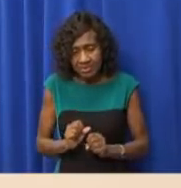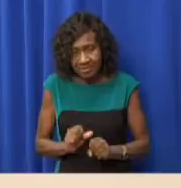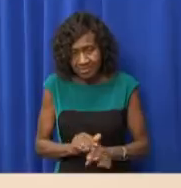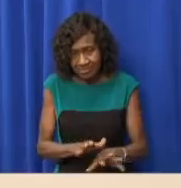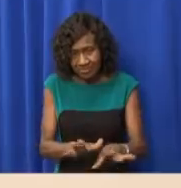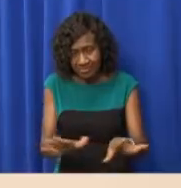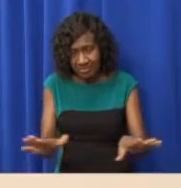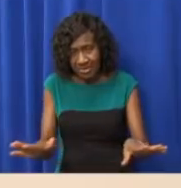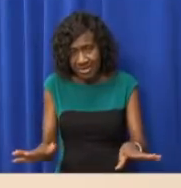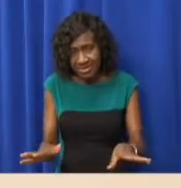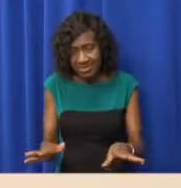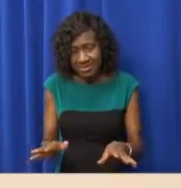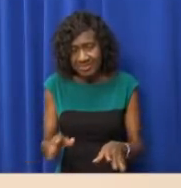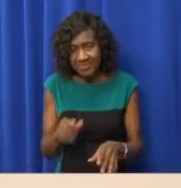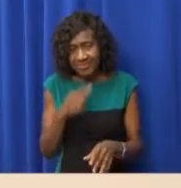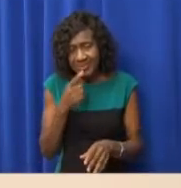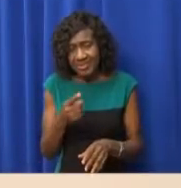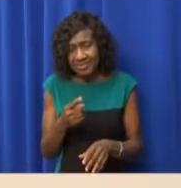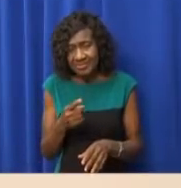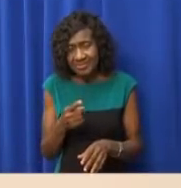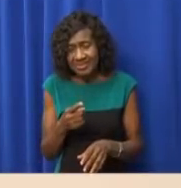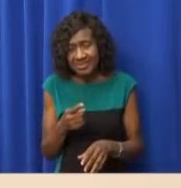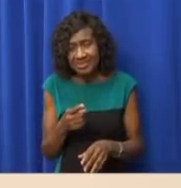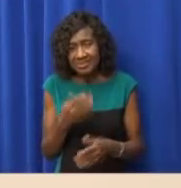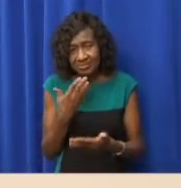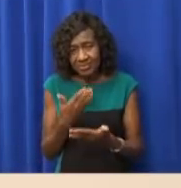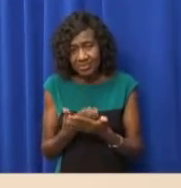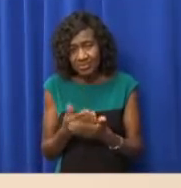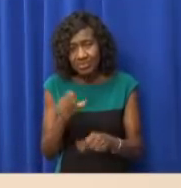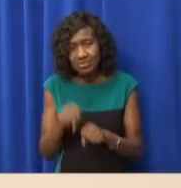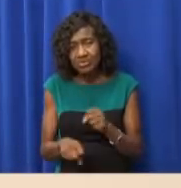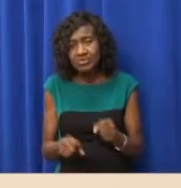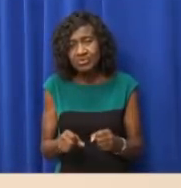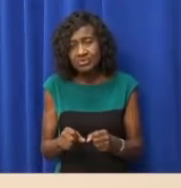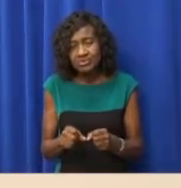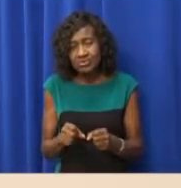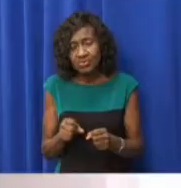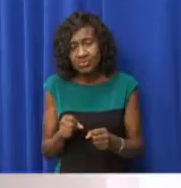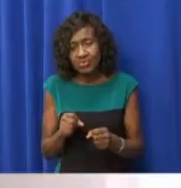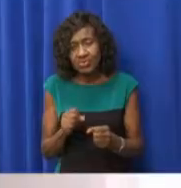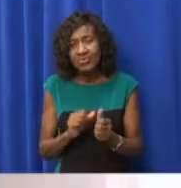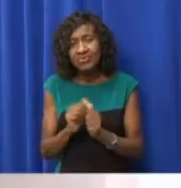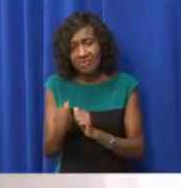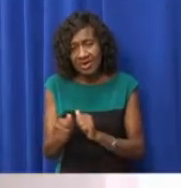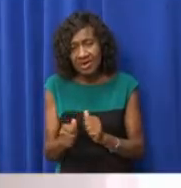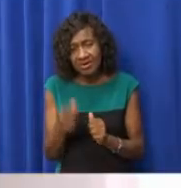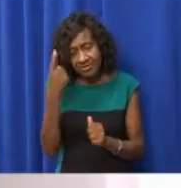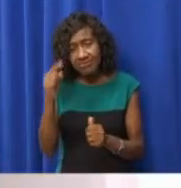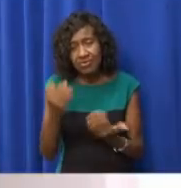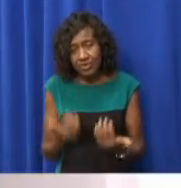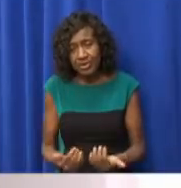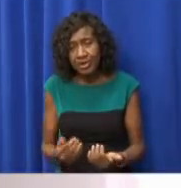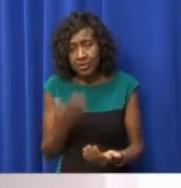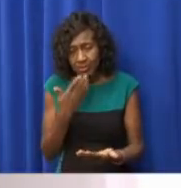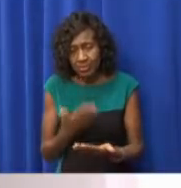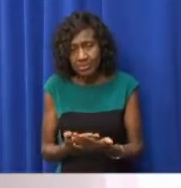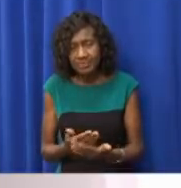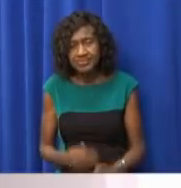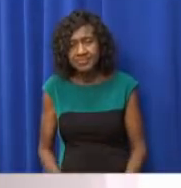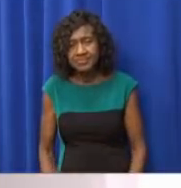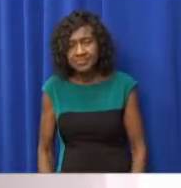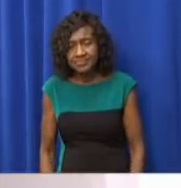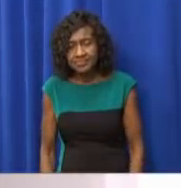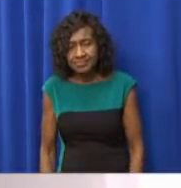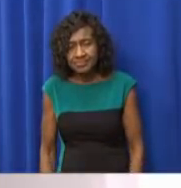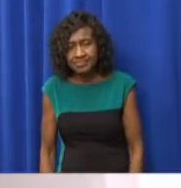still holding pretty much as it has for the last 2.5 months. Okay, thank you. Just my last question for you, and then I'll move on to